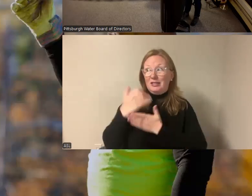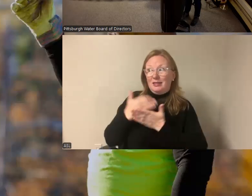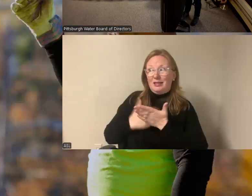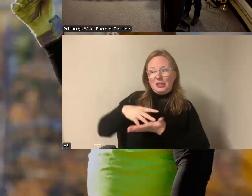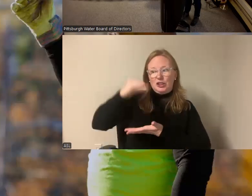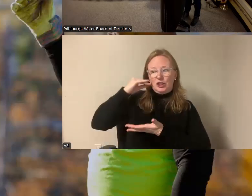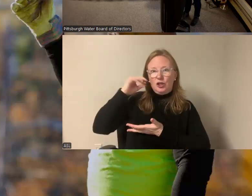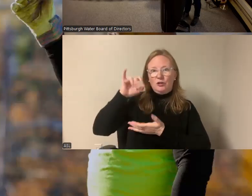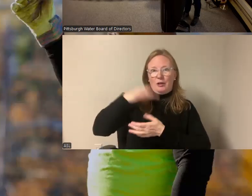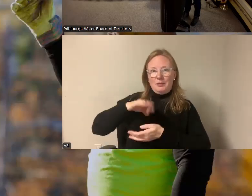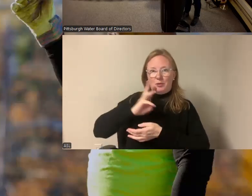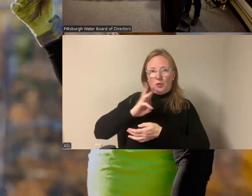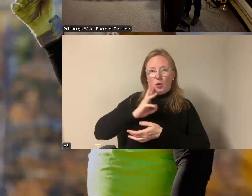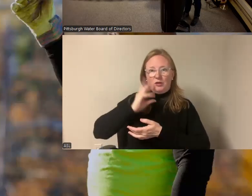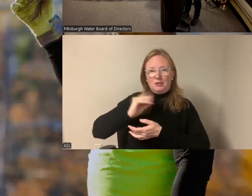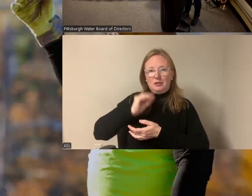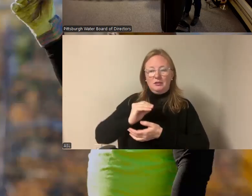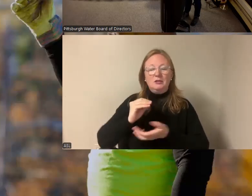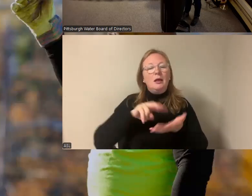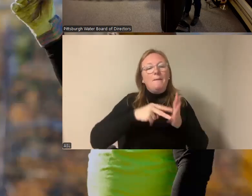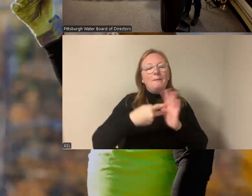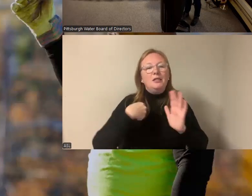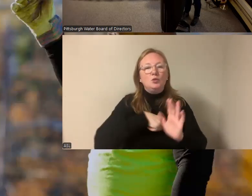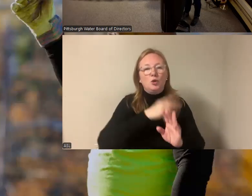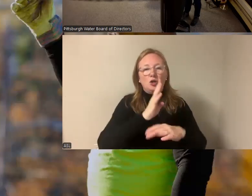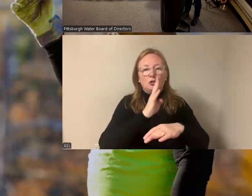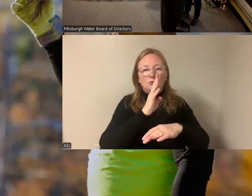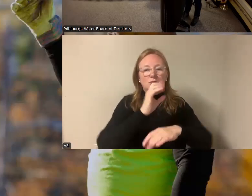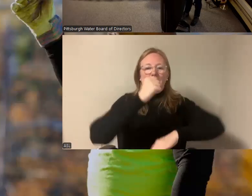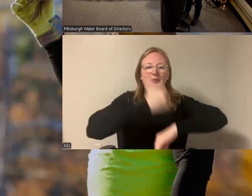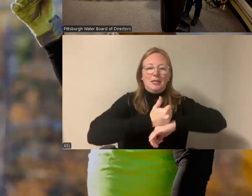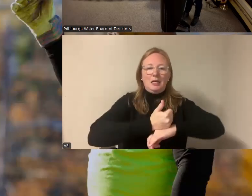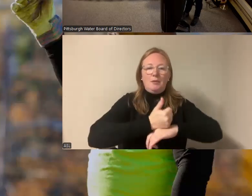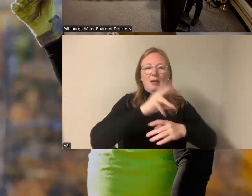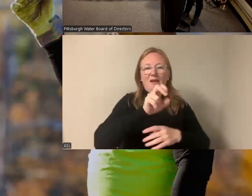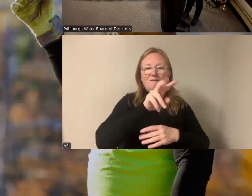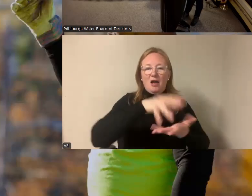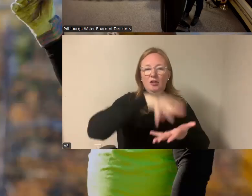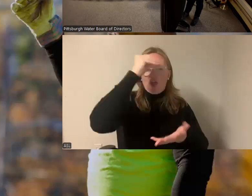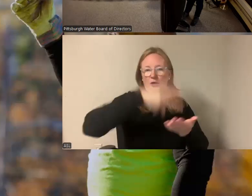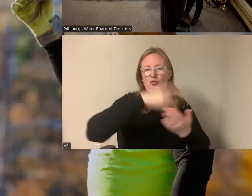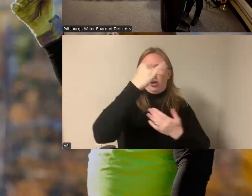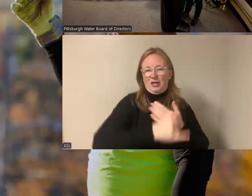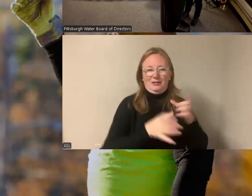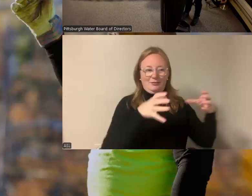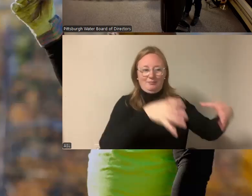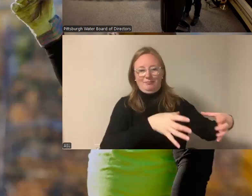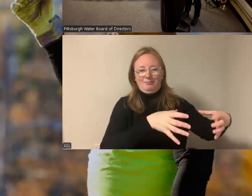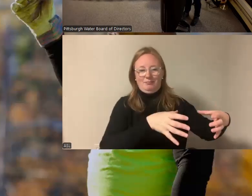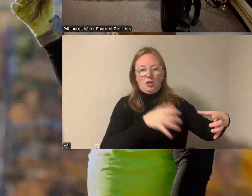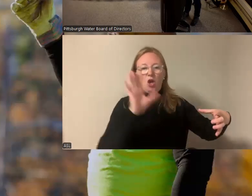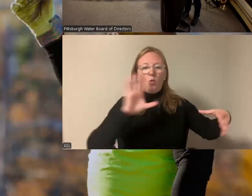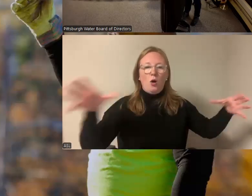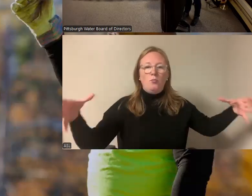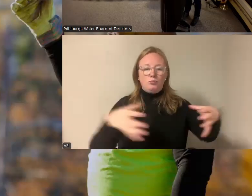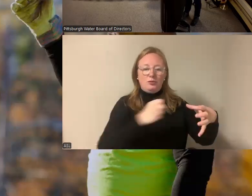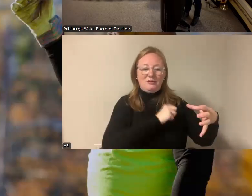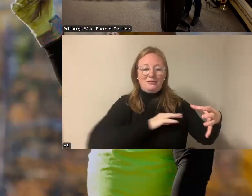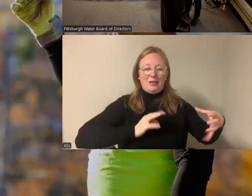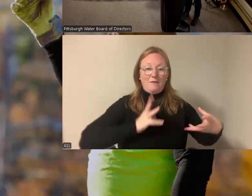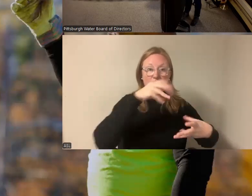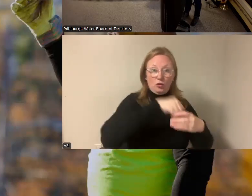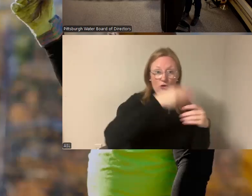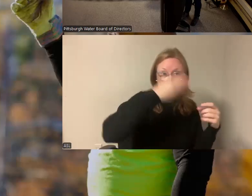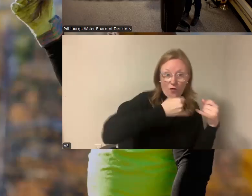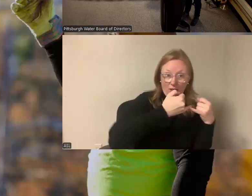Water's experienced, we are creating a valve learning project. The valve learning project is going to bring together staff, including our